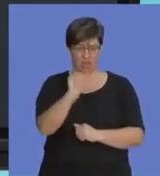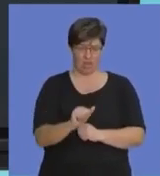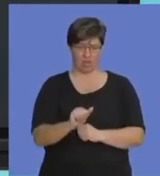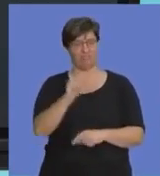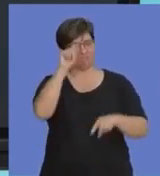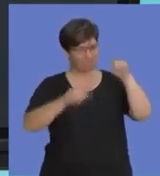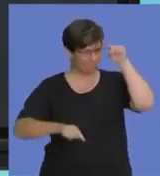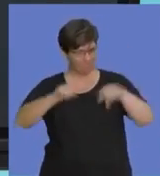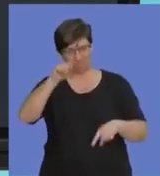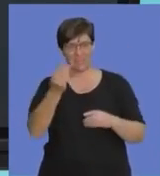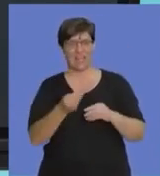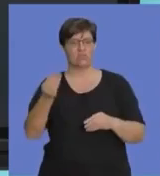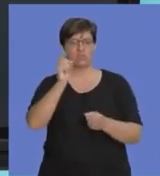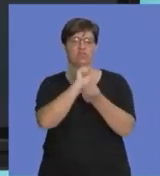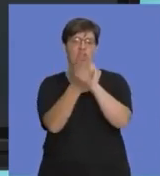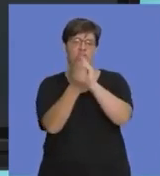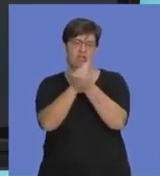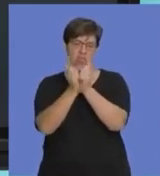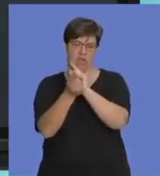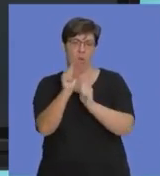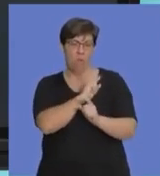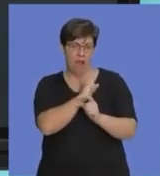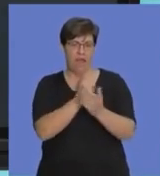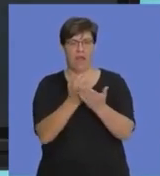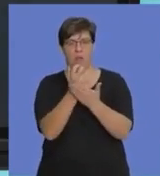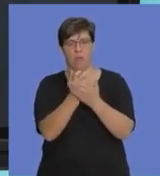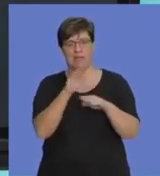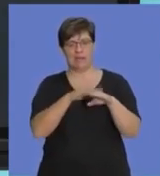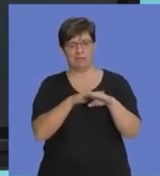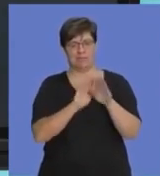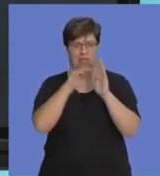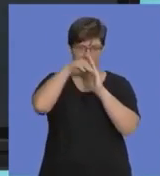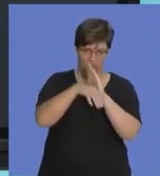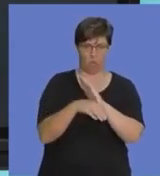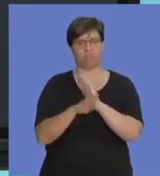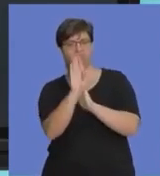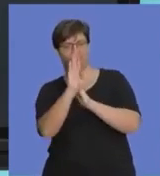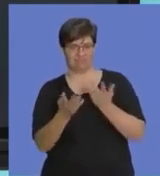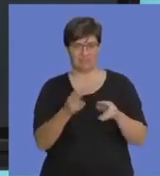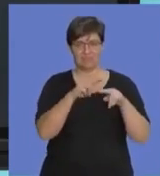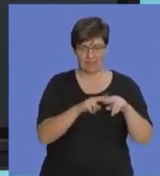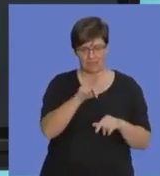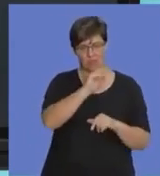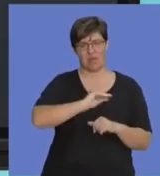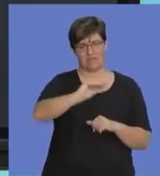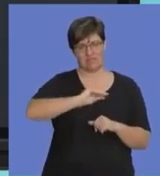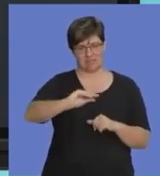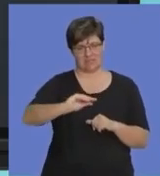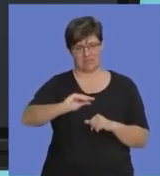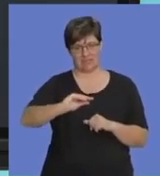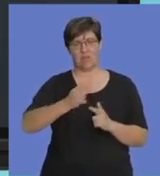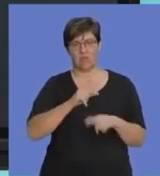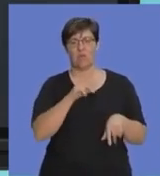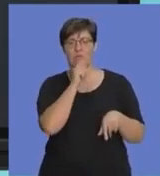be at times where interest is changed because of the economy at the time. So when that happens on your investment, we normally